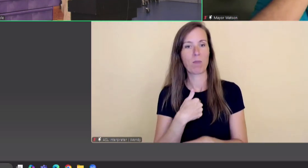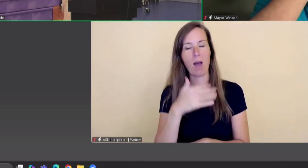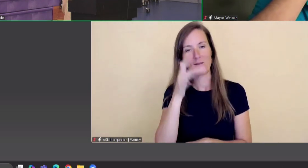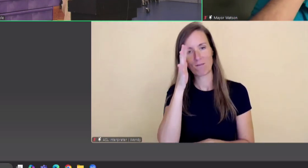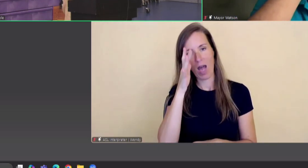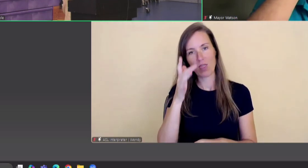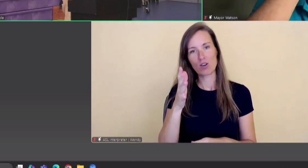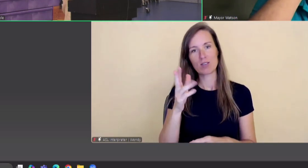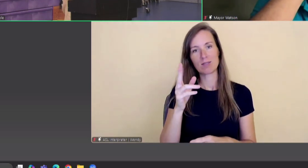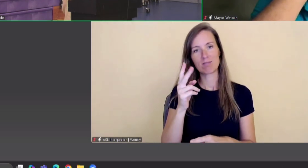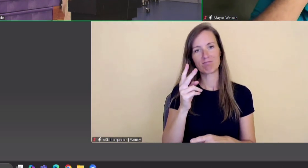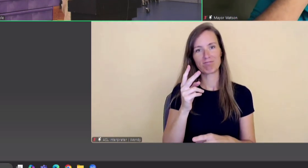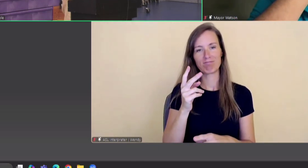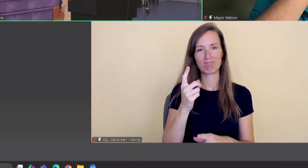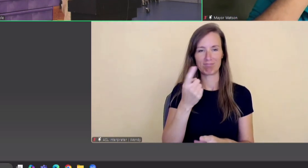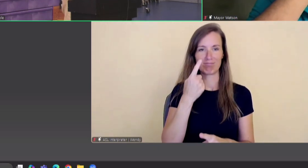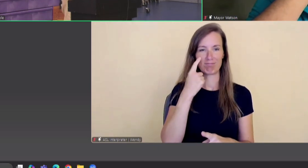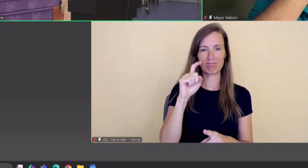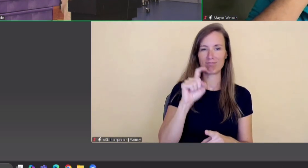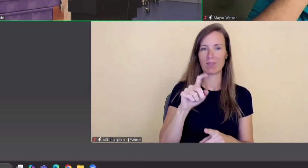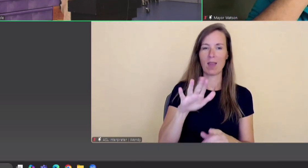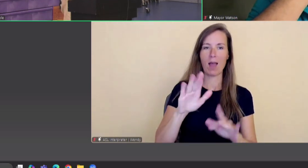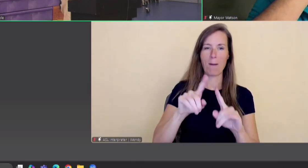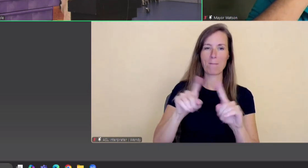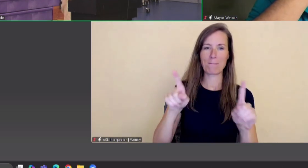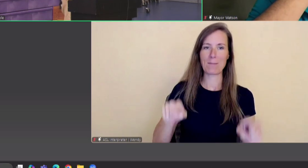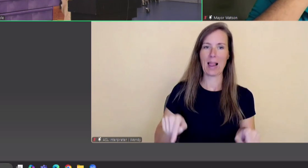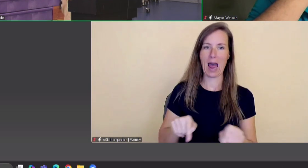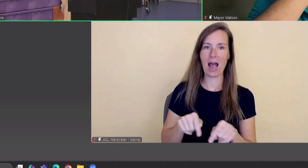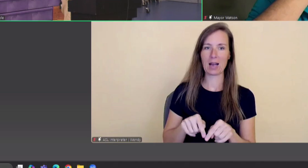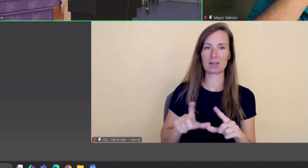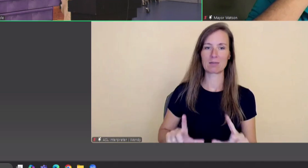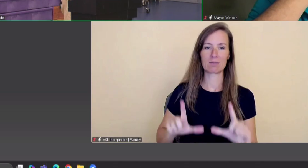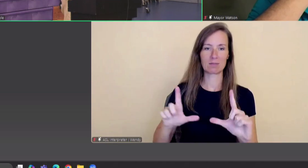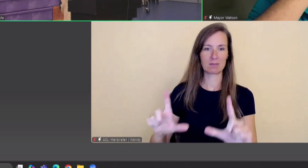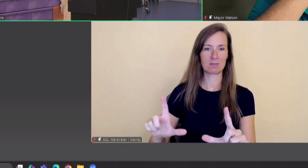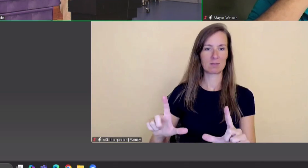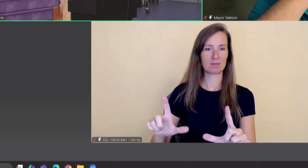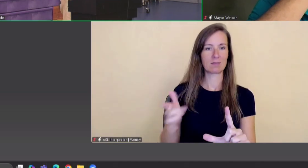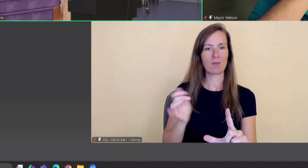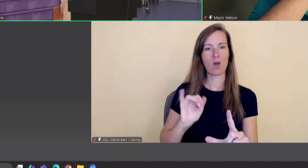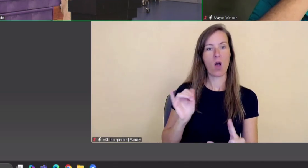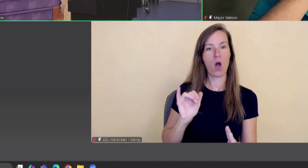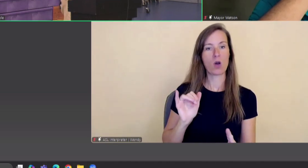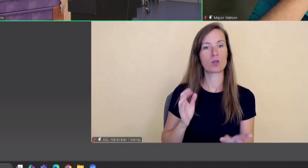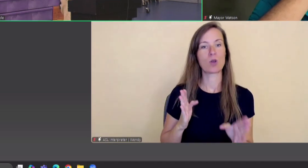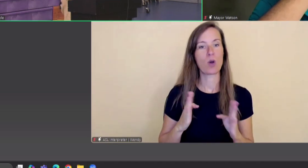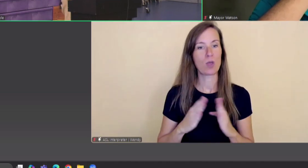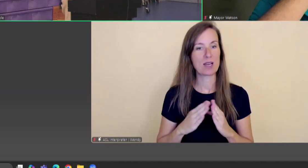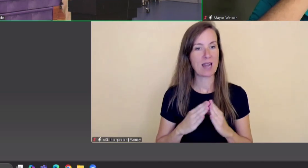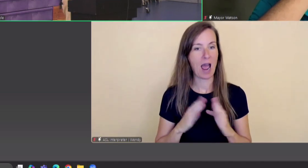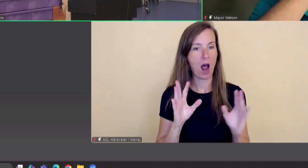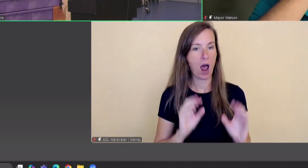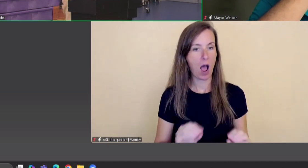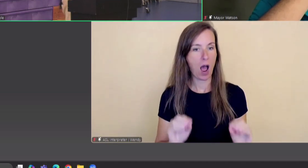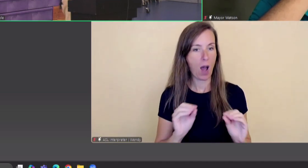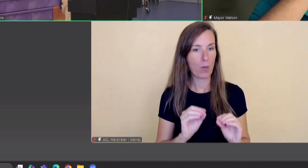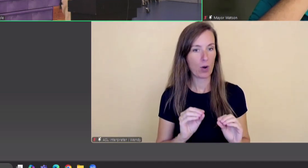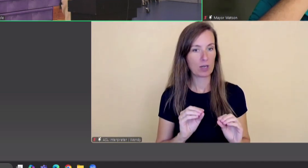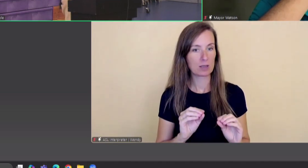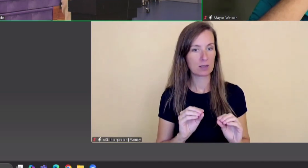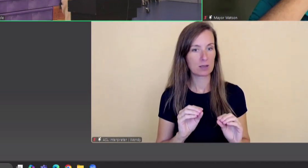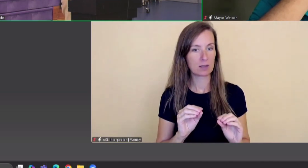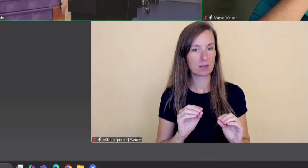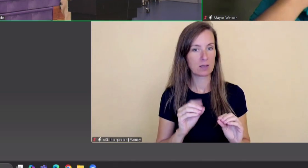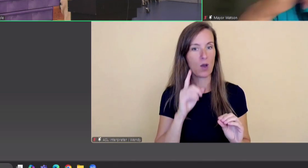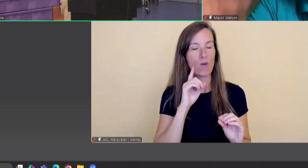the ground outside, and also the town arborist Tolbert Feathers for approving the site. And I want to express my